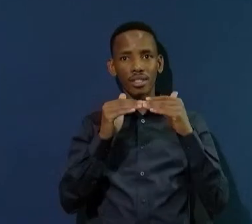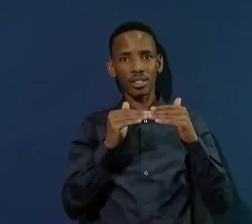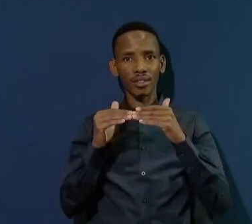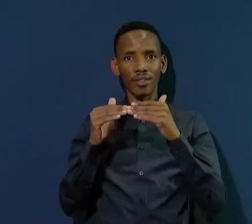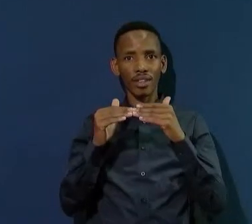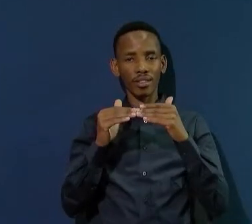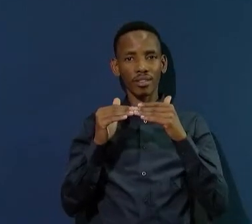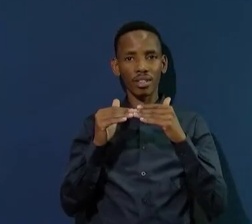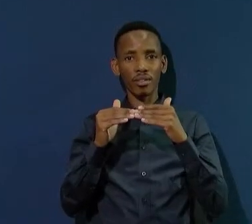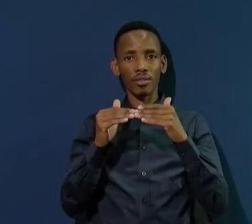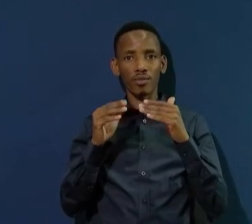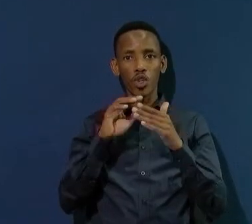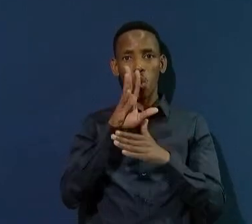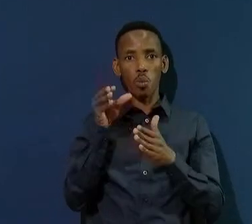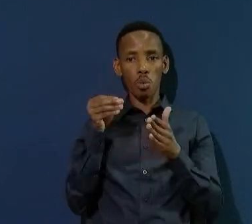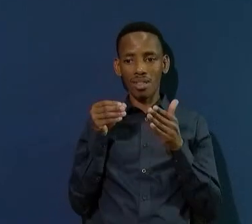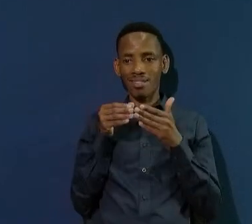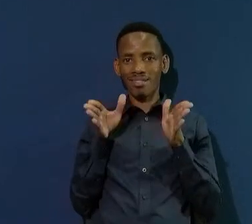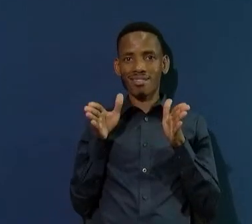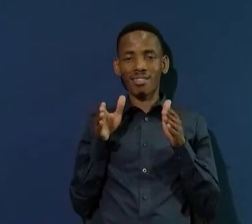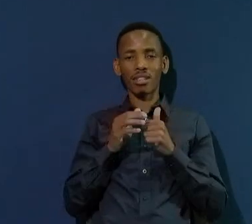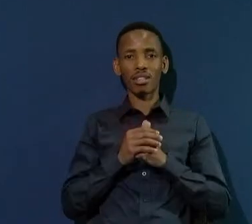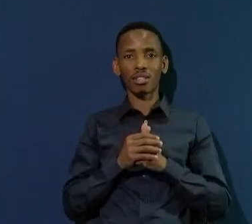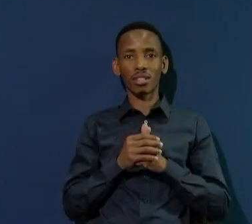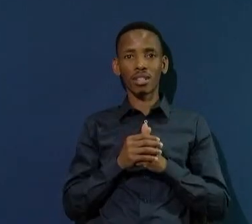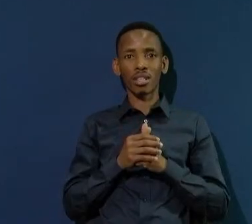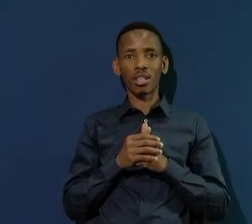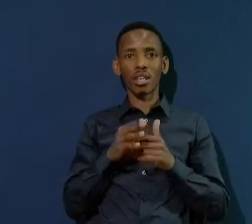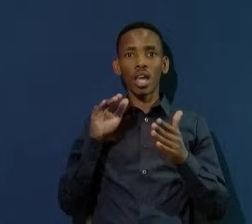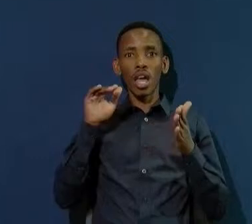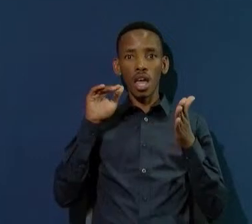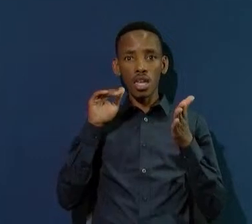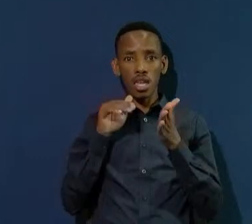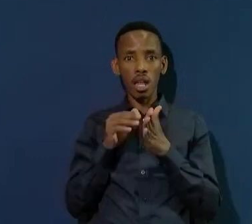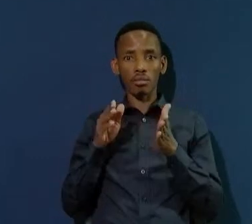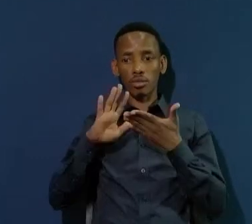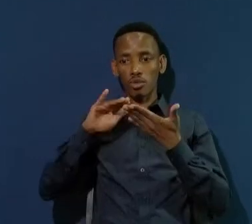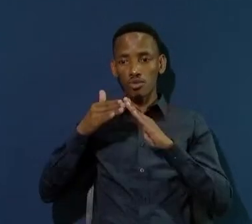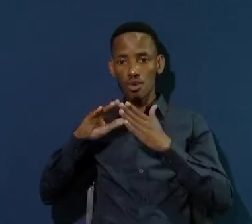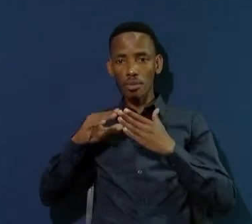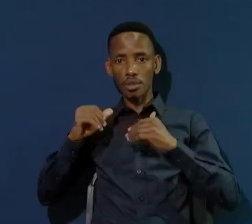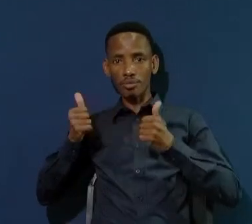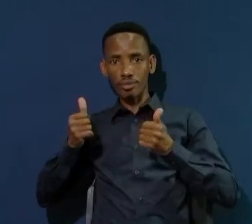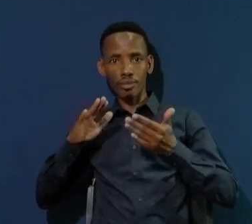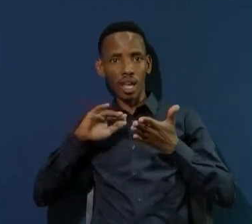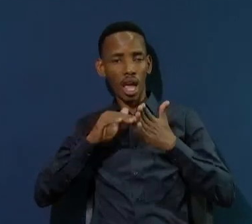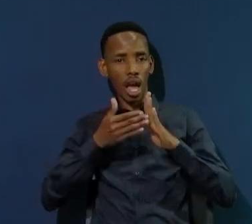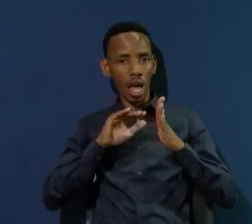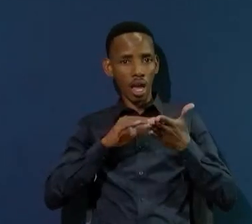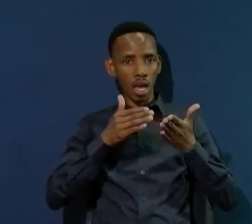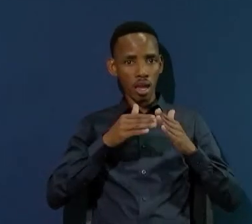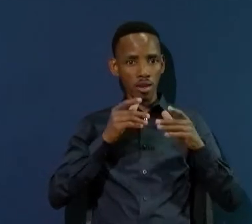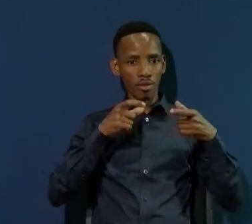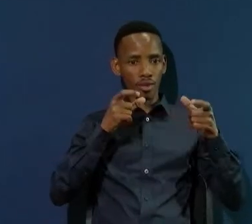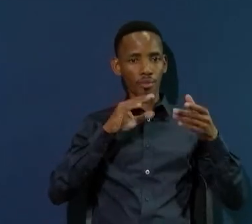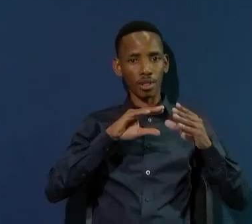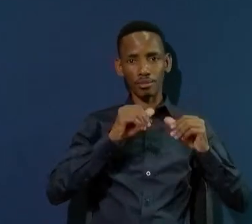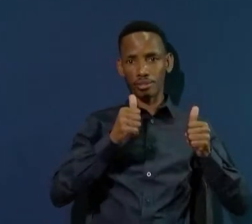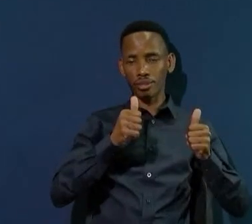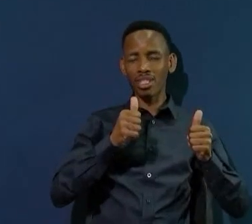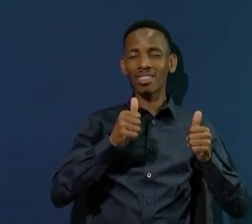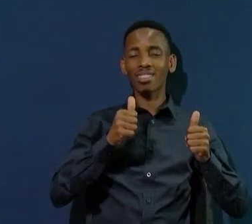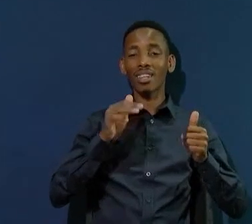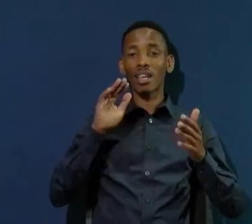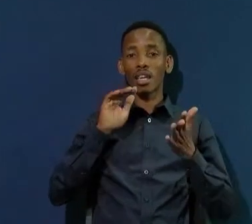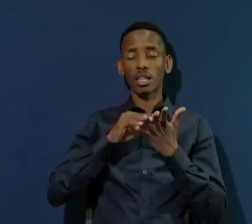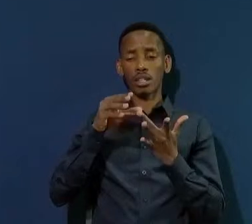It's fair across board. Okay. Yes. It levels out the playing field. Yeah, it levels out the playing field. Hey, Yeah. Emma, especially